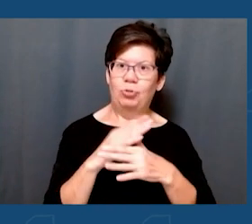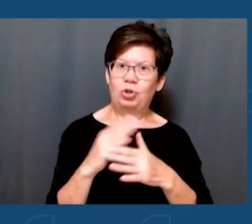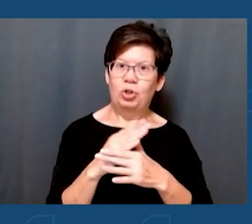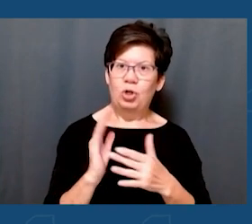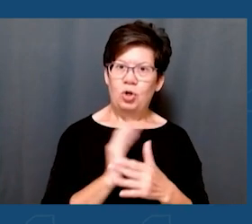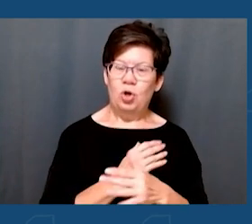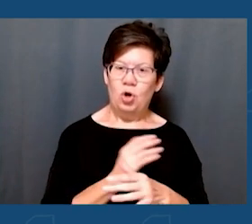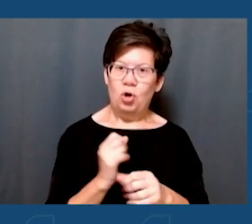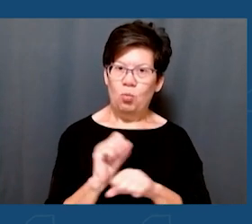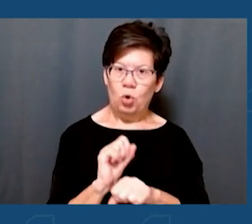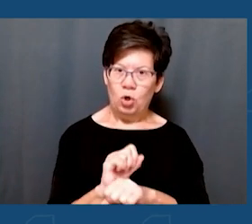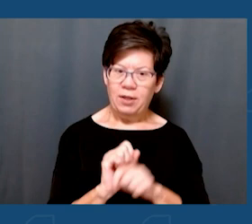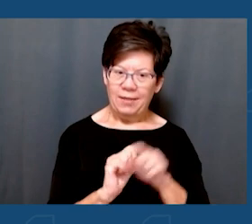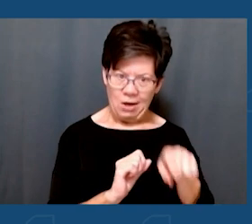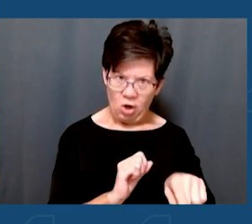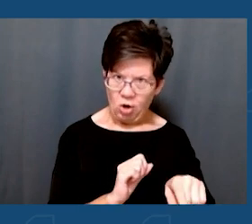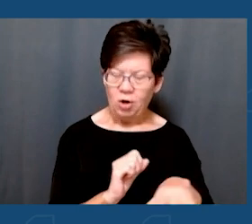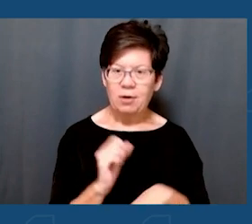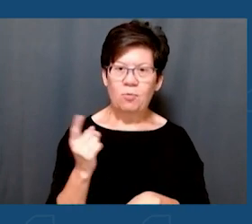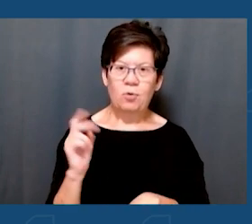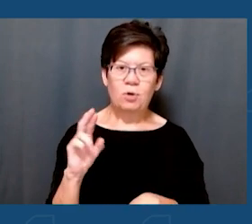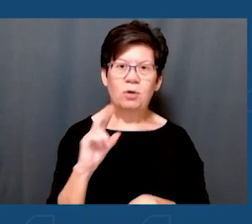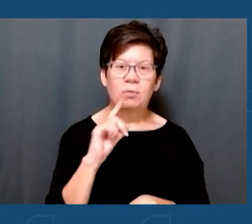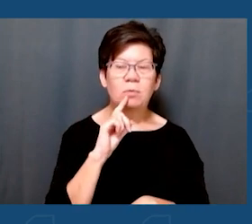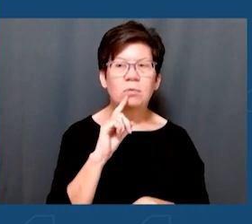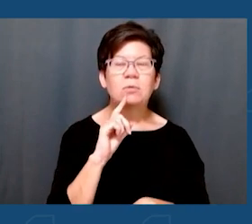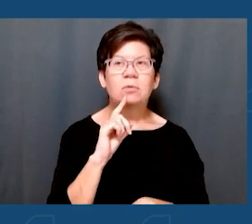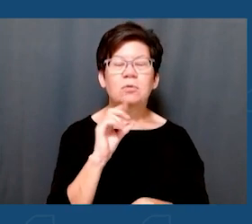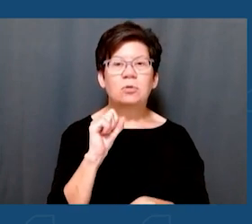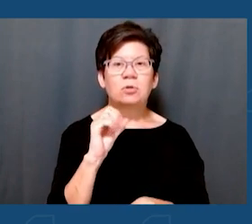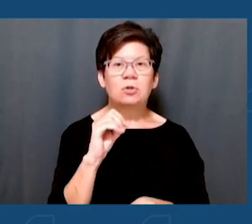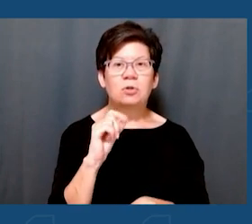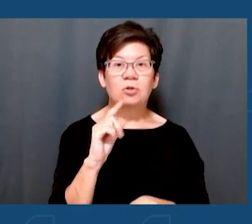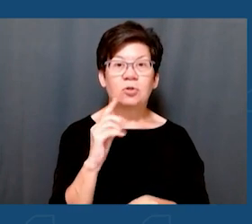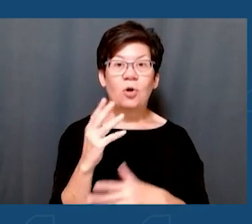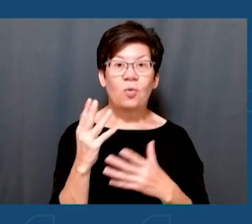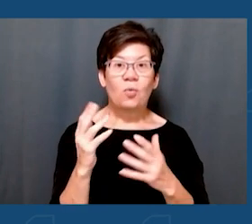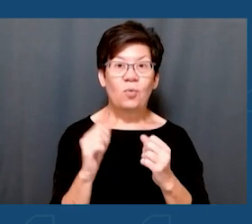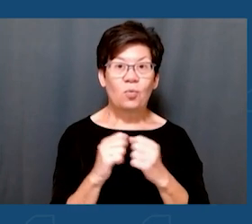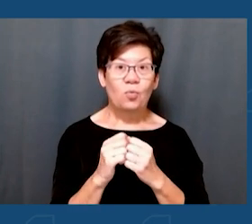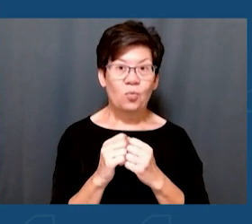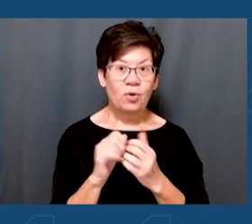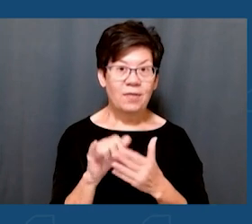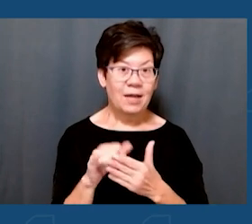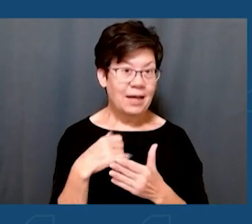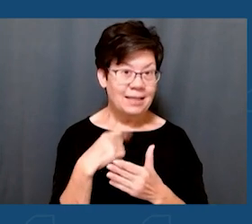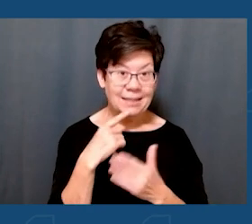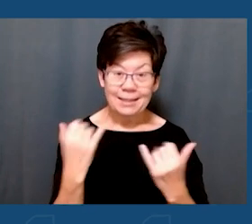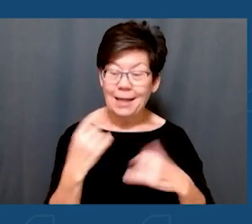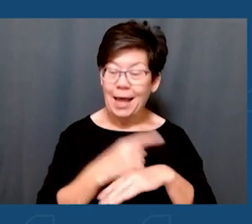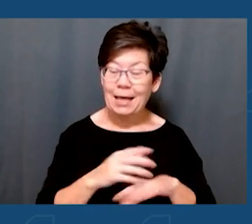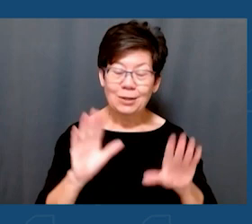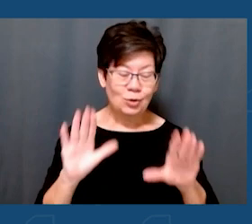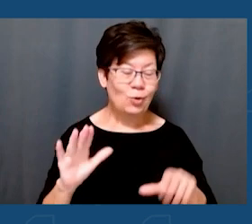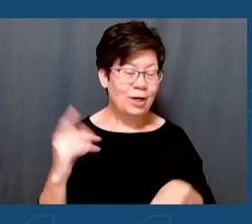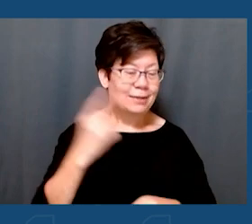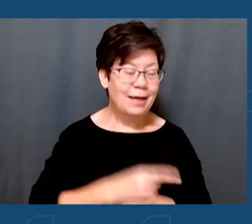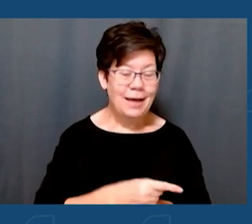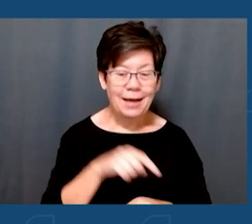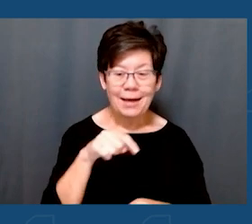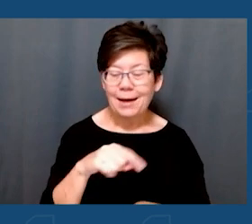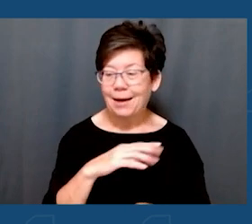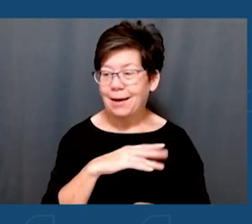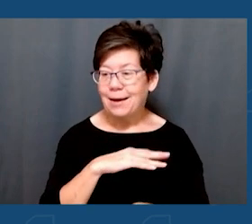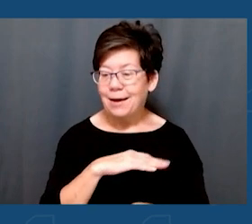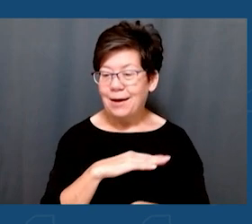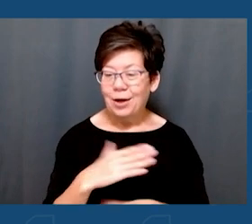this community and always will be. So with that, I say this is a great day. This is a new beginning, and